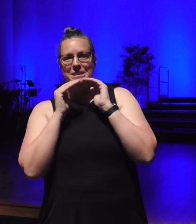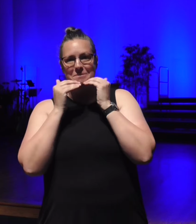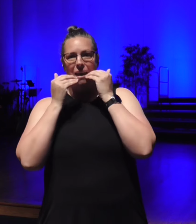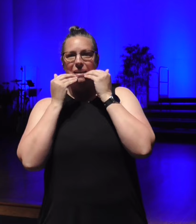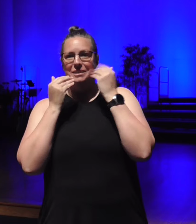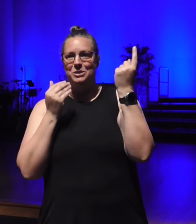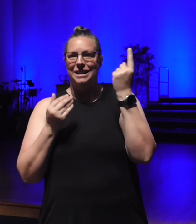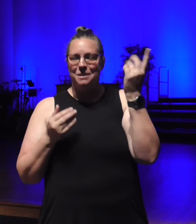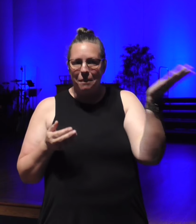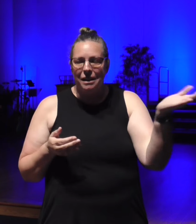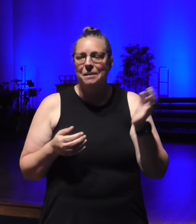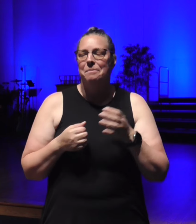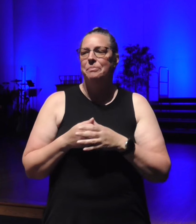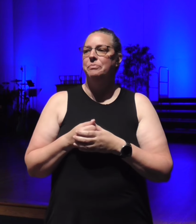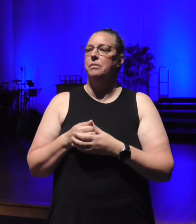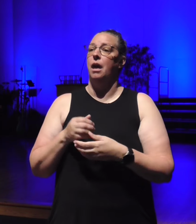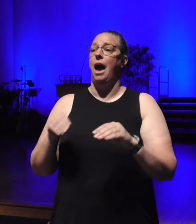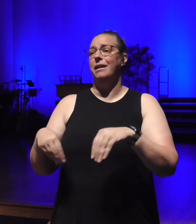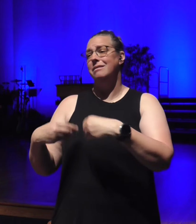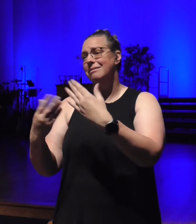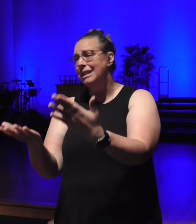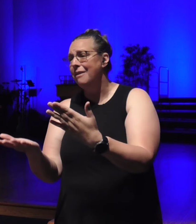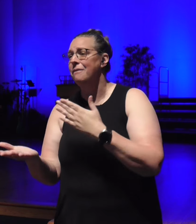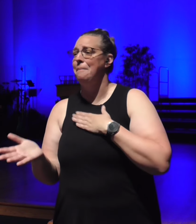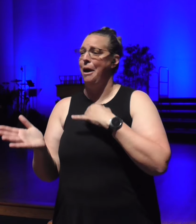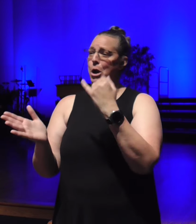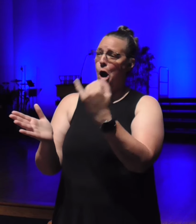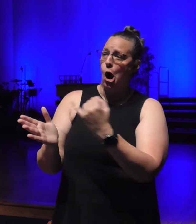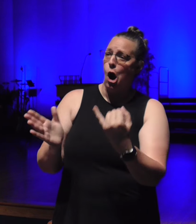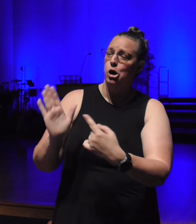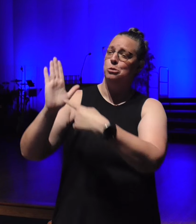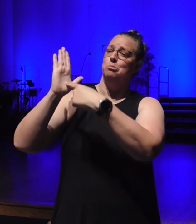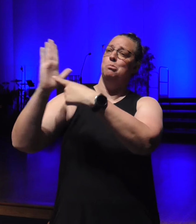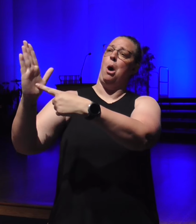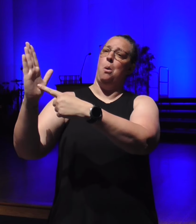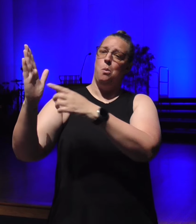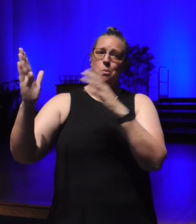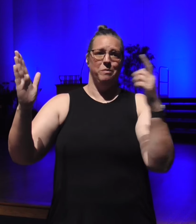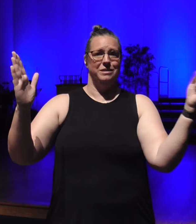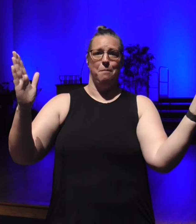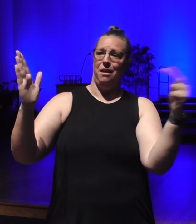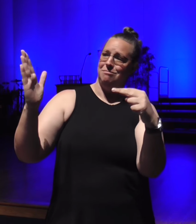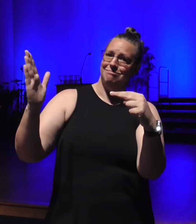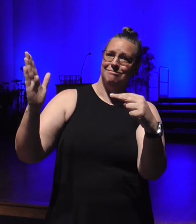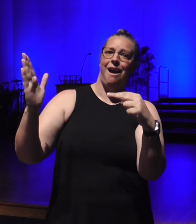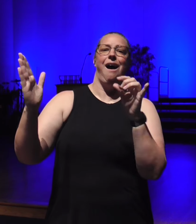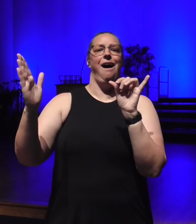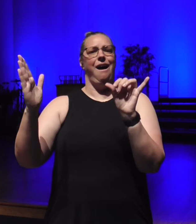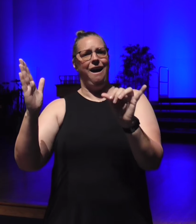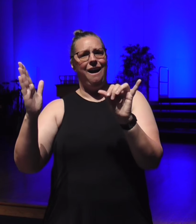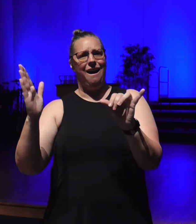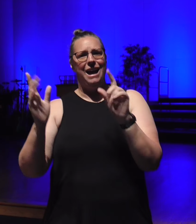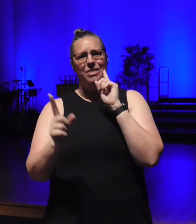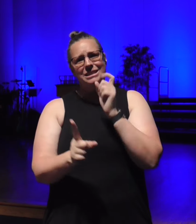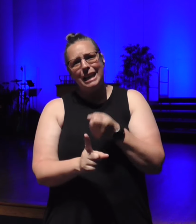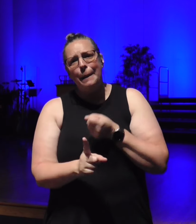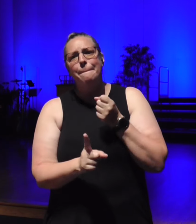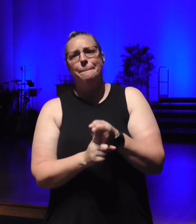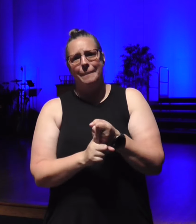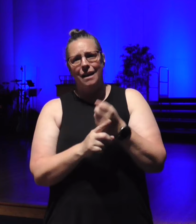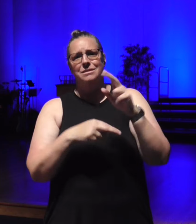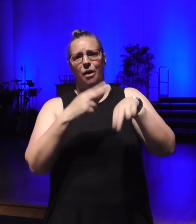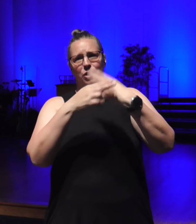just a special way. Your soul has a magnificent impact on the universe. And